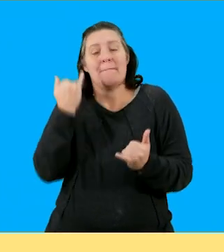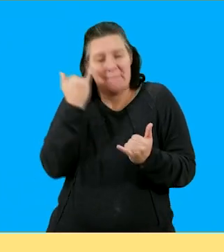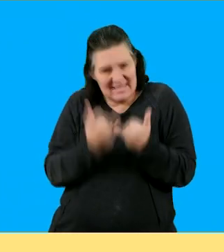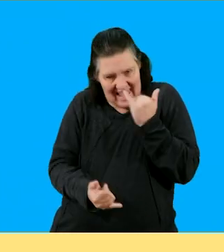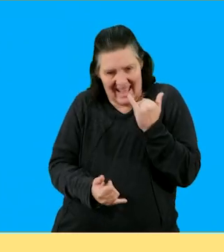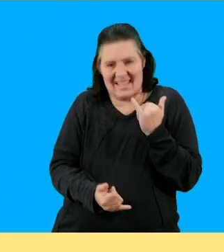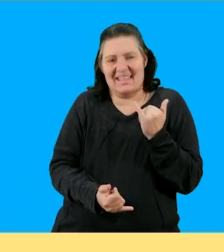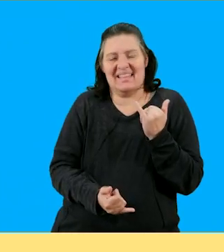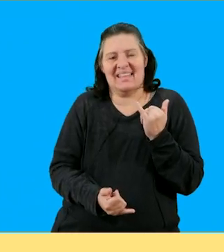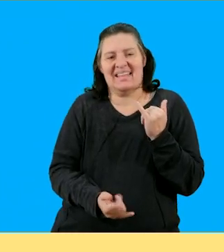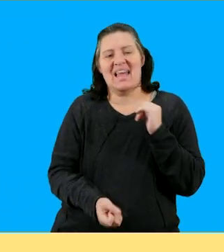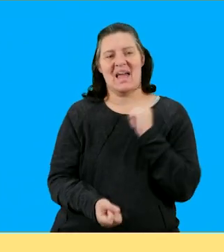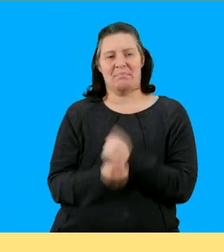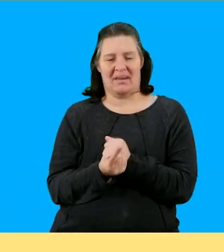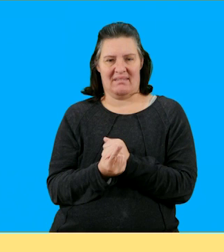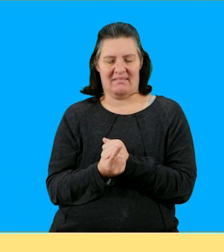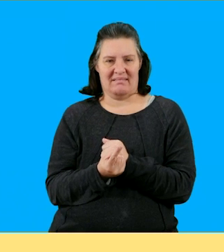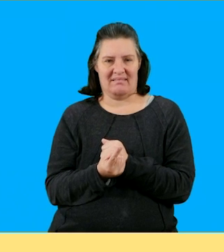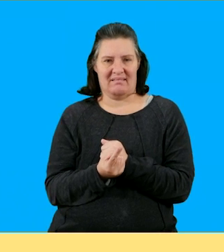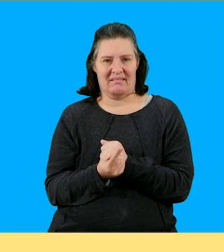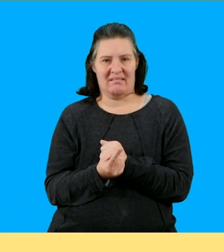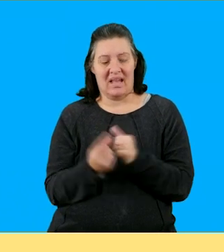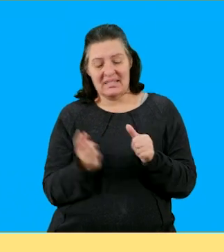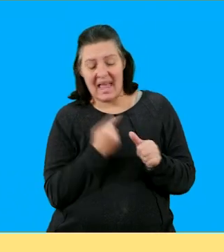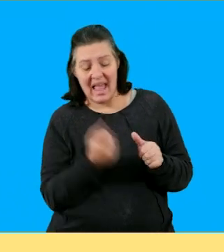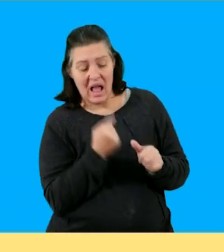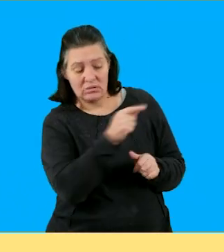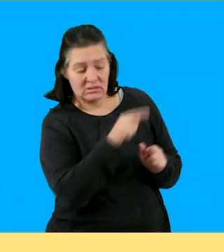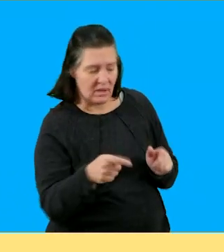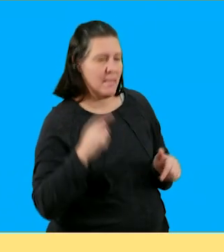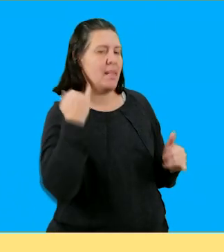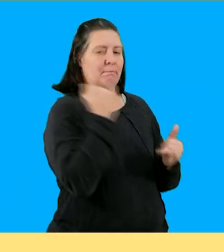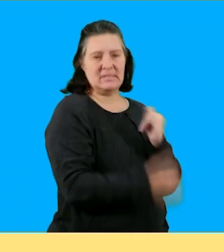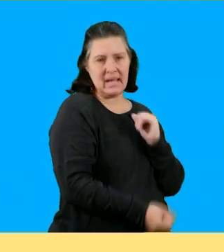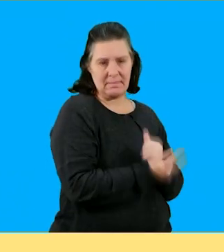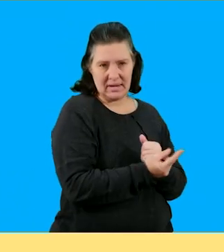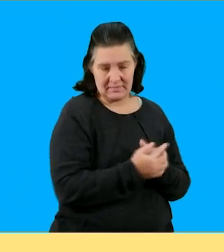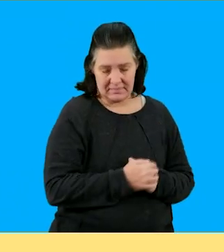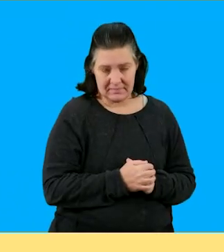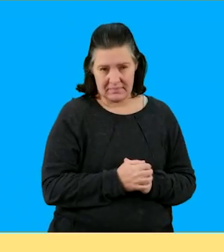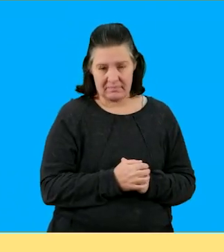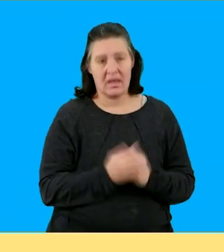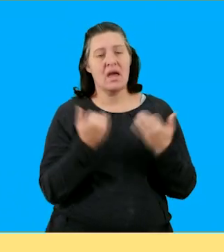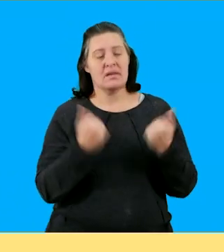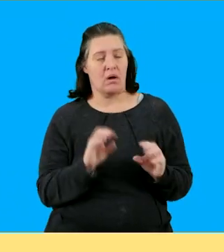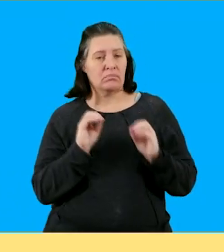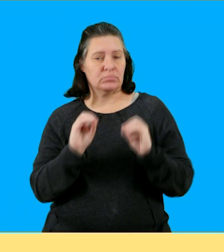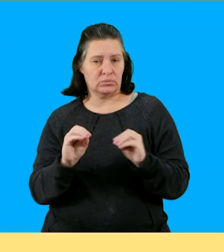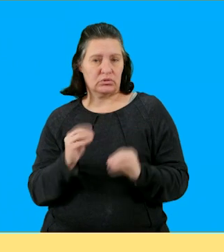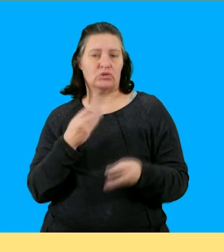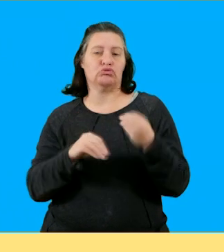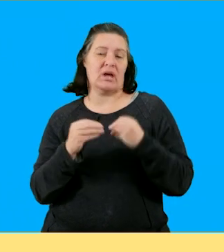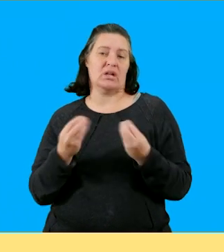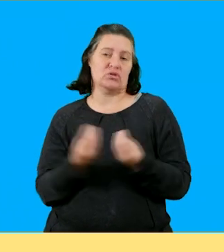can also be errors that were made during stock taking. We would then record our